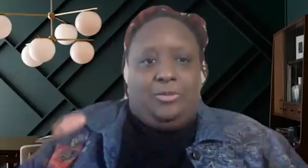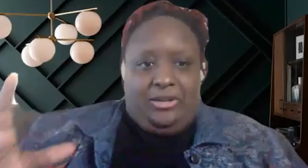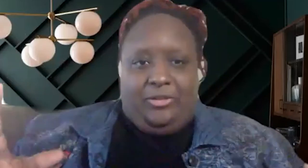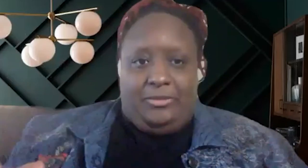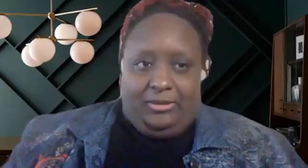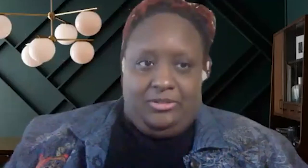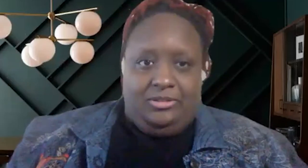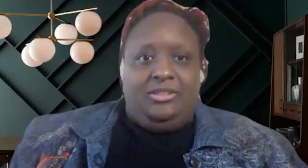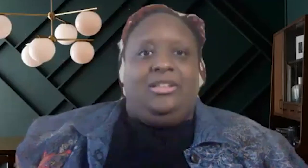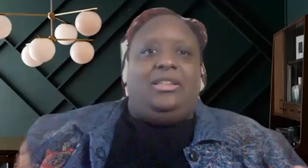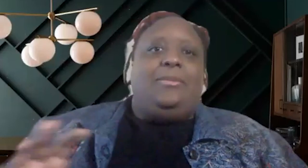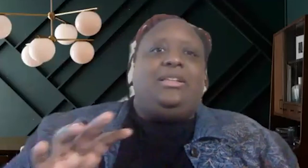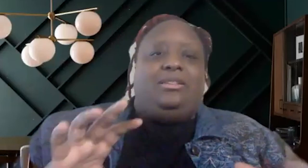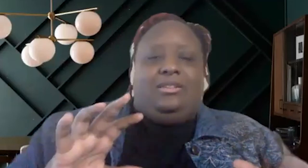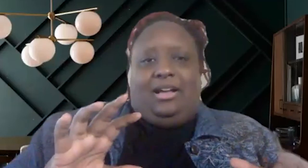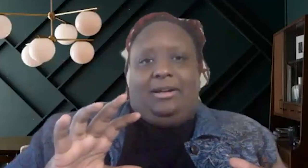them speak for themselves.